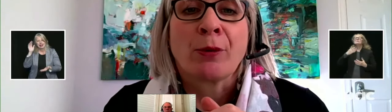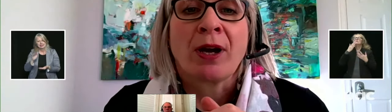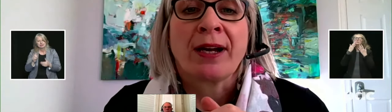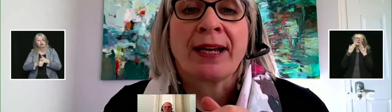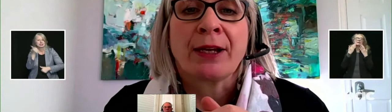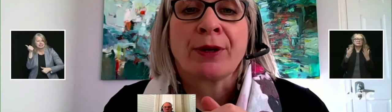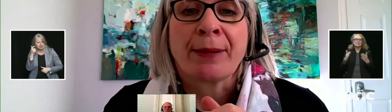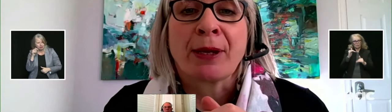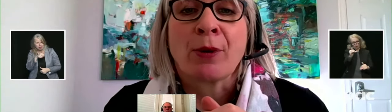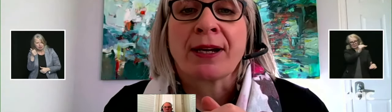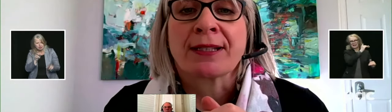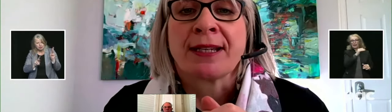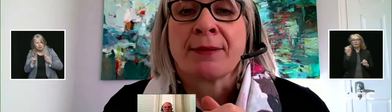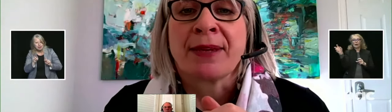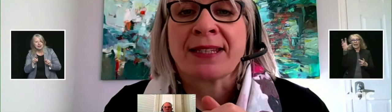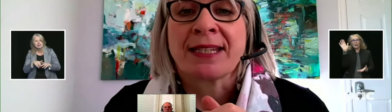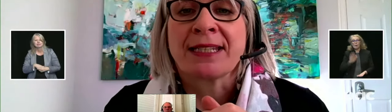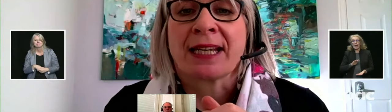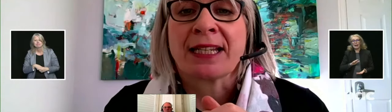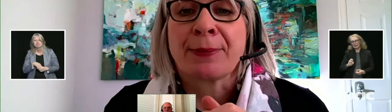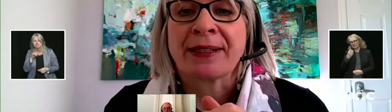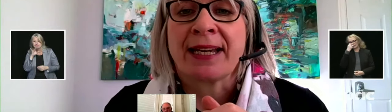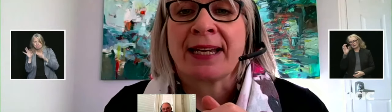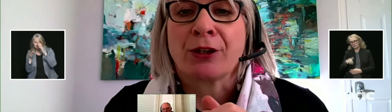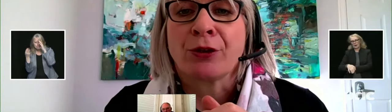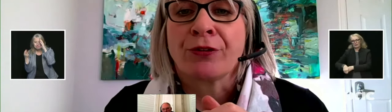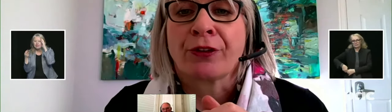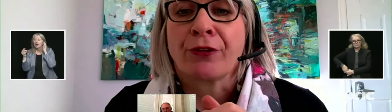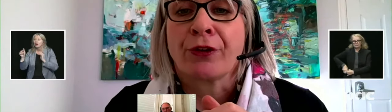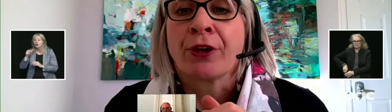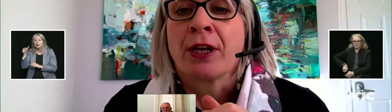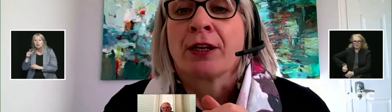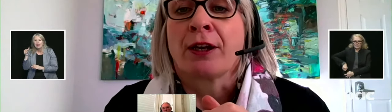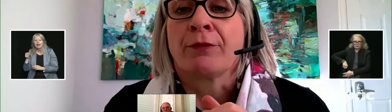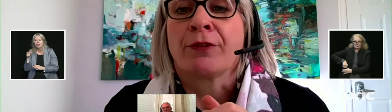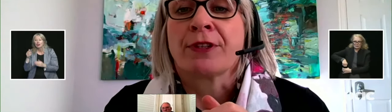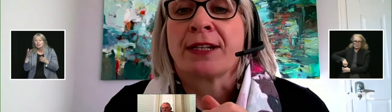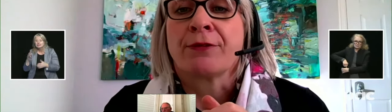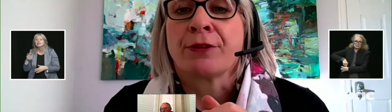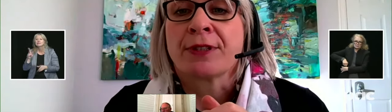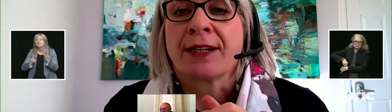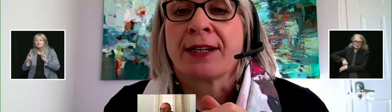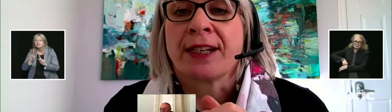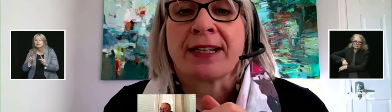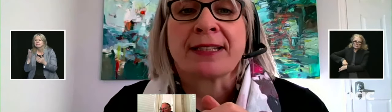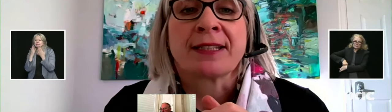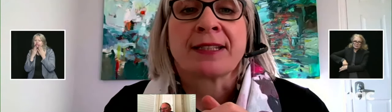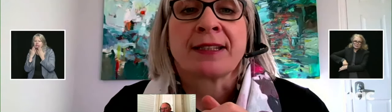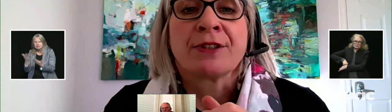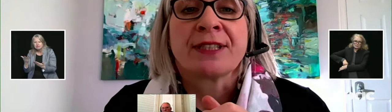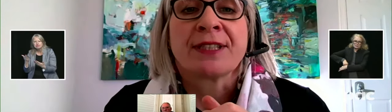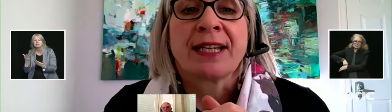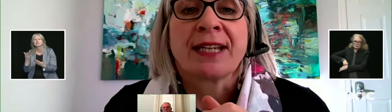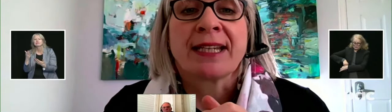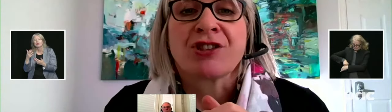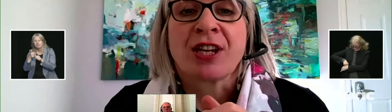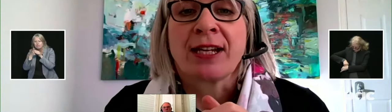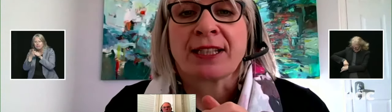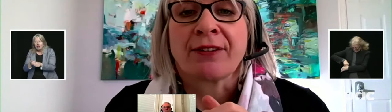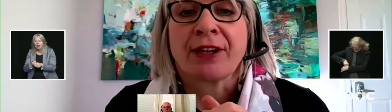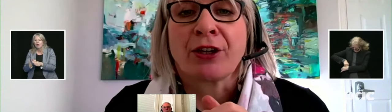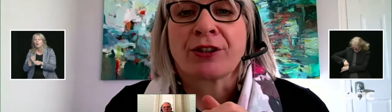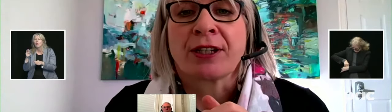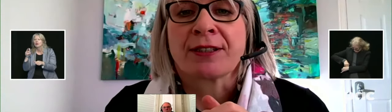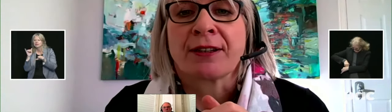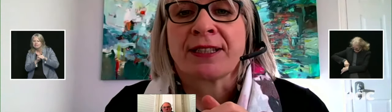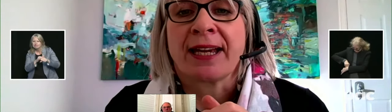Aux Québécois et aux Québécoises, merci de respecter le couvre-feu comme vous le faites. Vous aidez à protéger